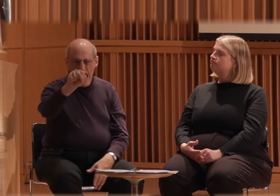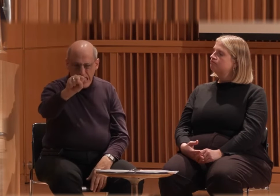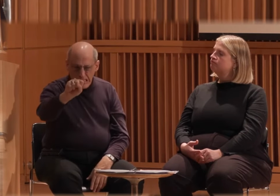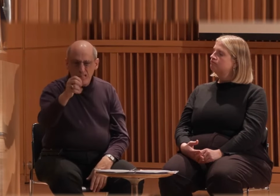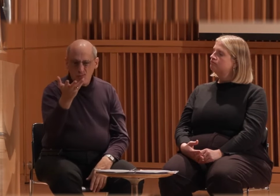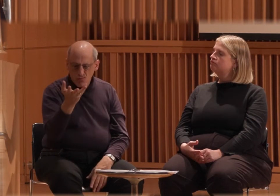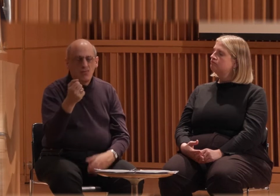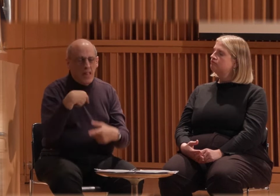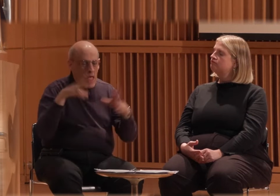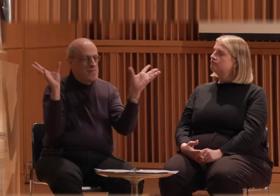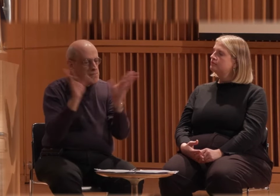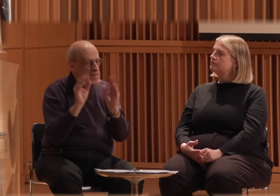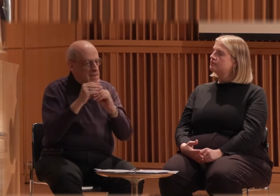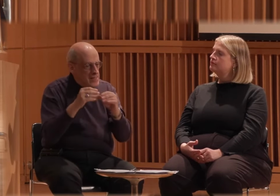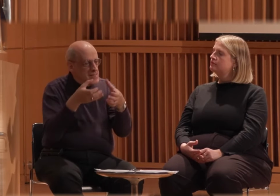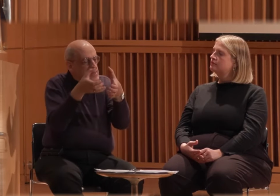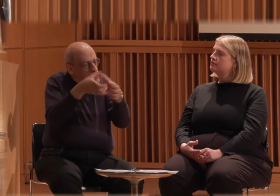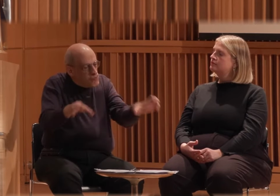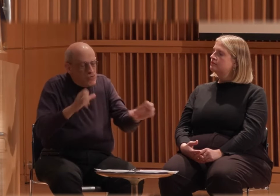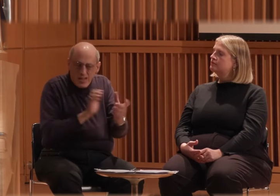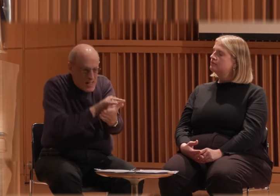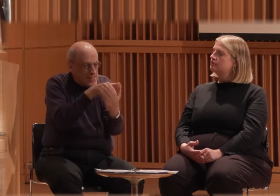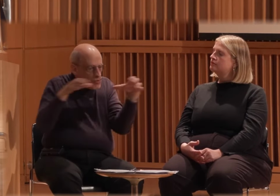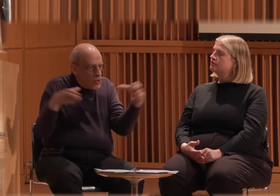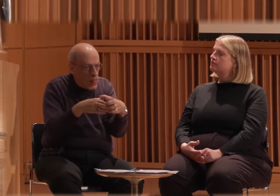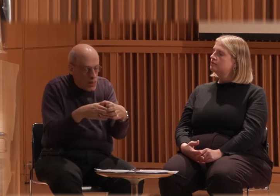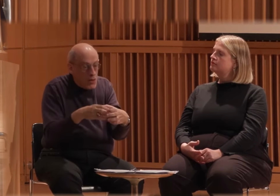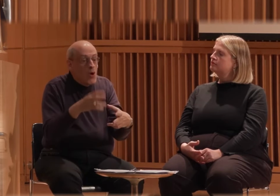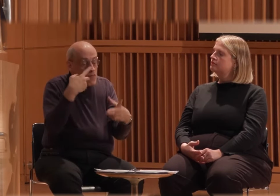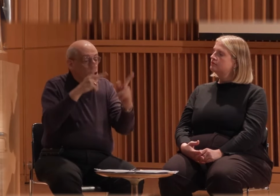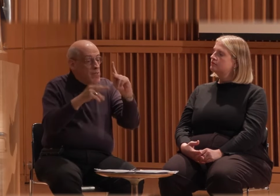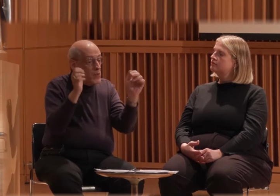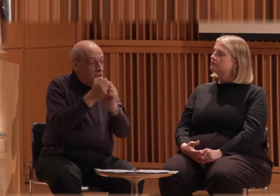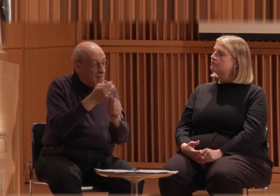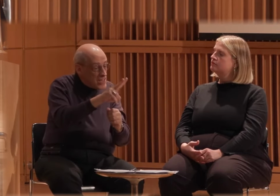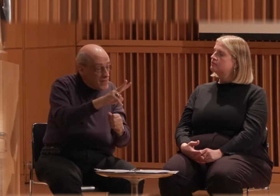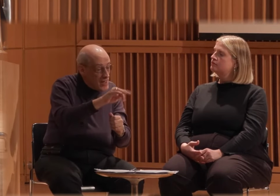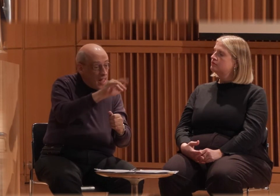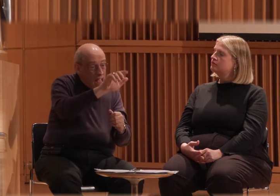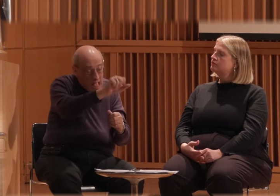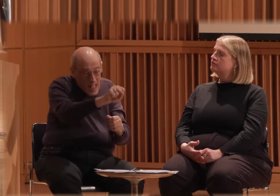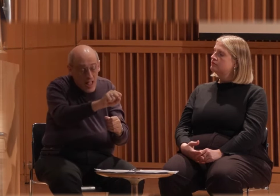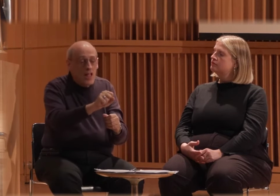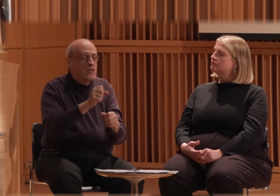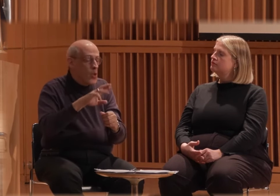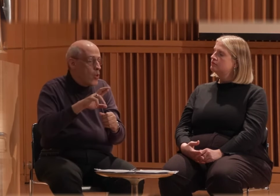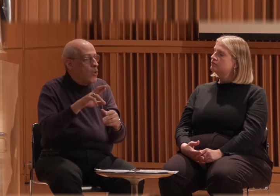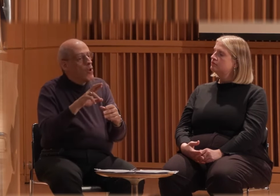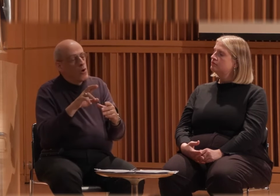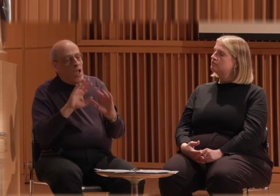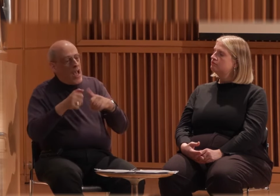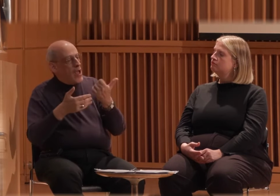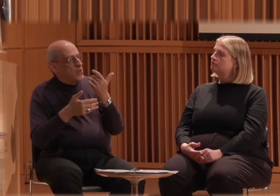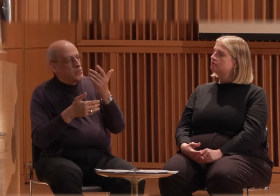meetings, decentralized meetings, and people with HIV and AIDS or people who are allies of people with HIV